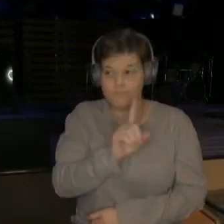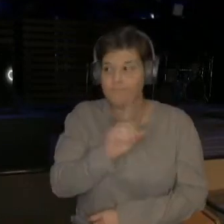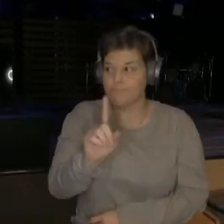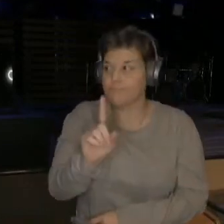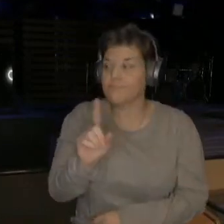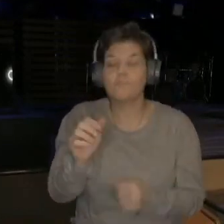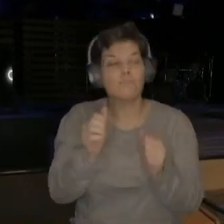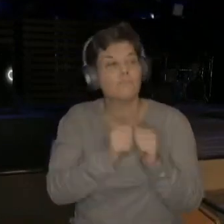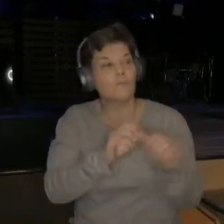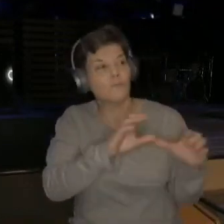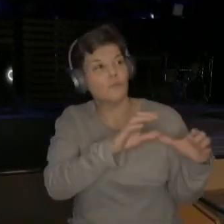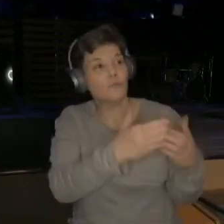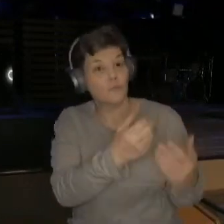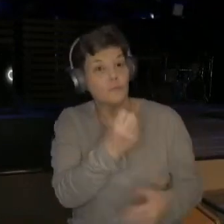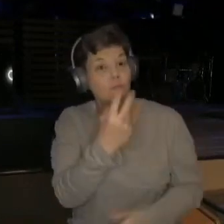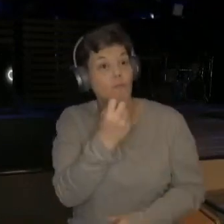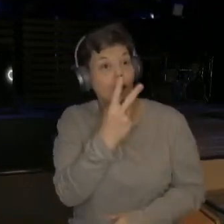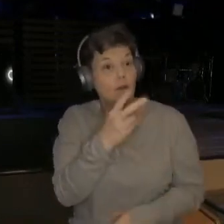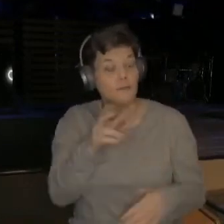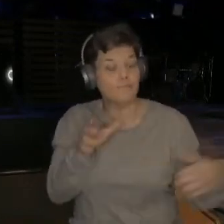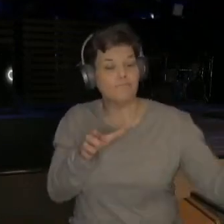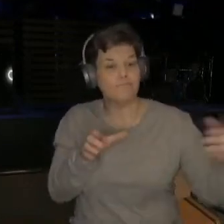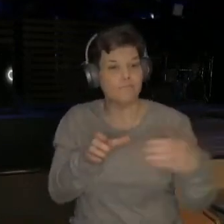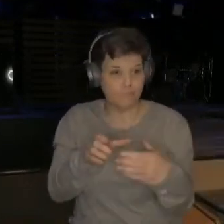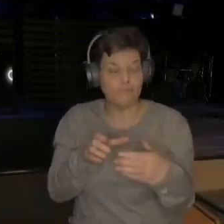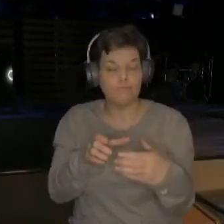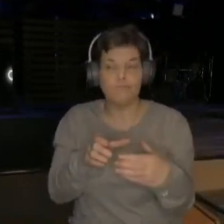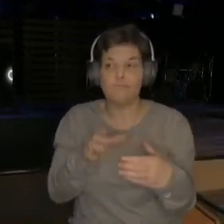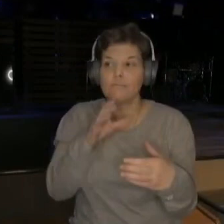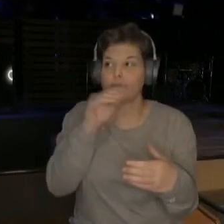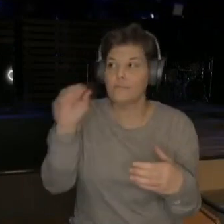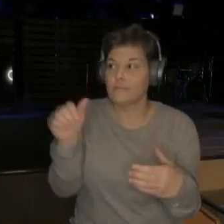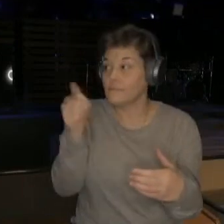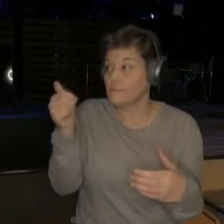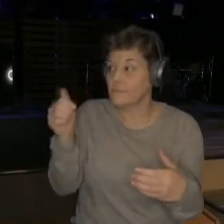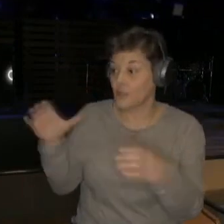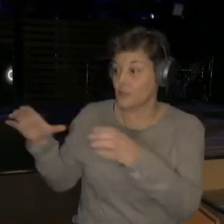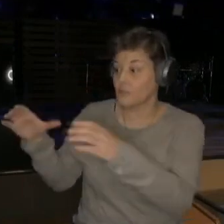Luke clearly portrays both of these groups as being lost.